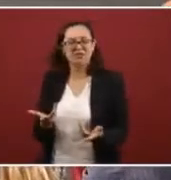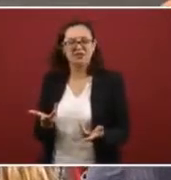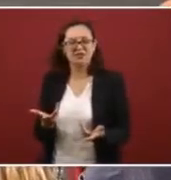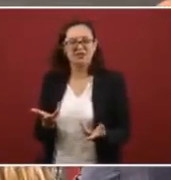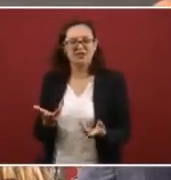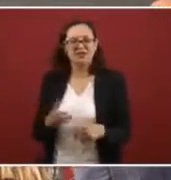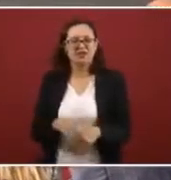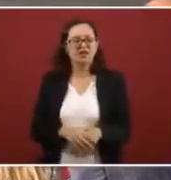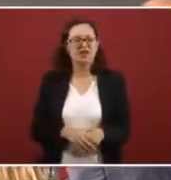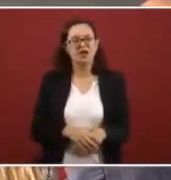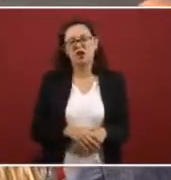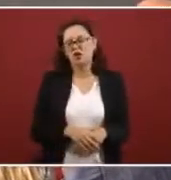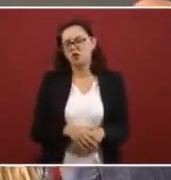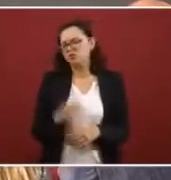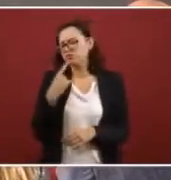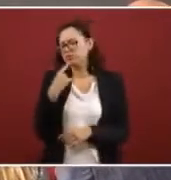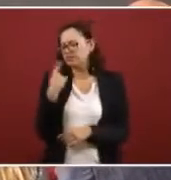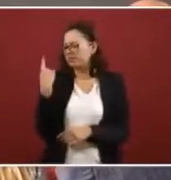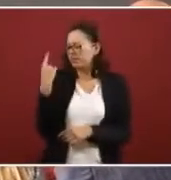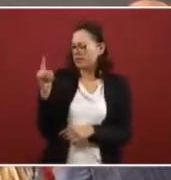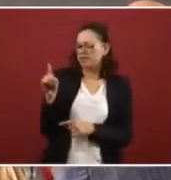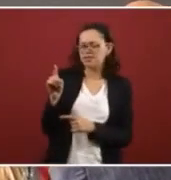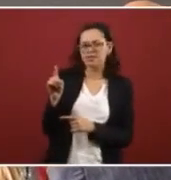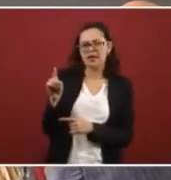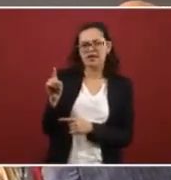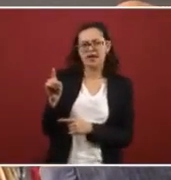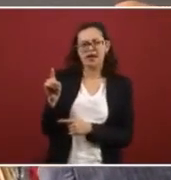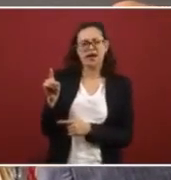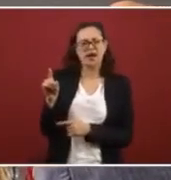demand was supported